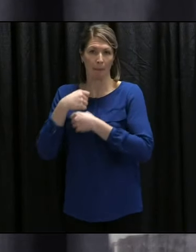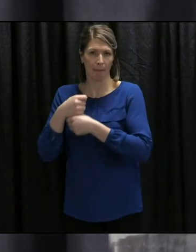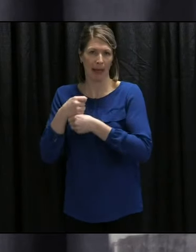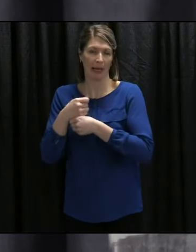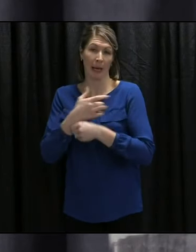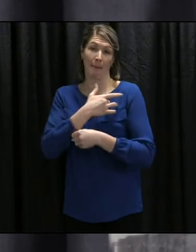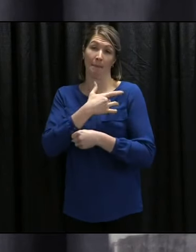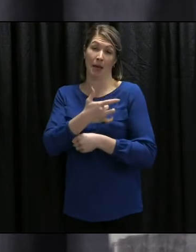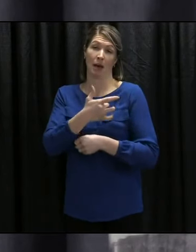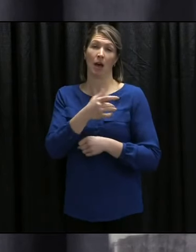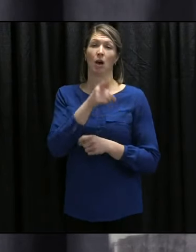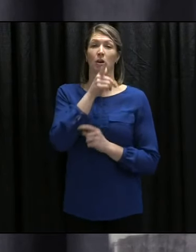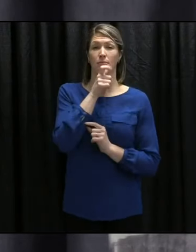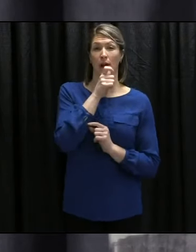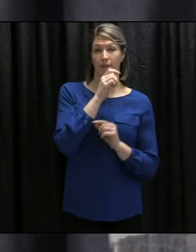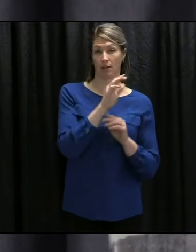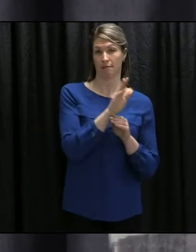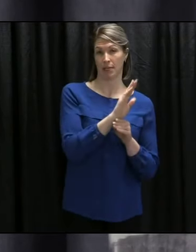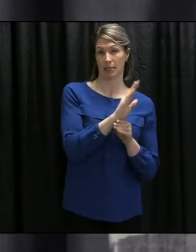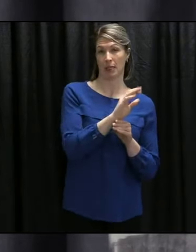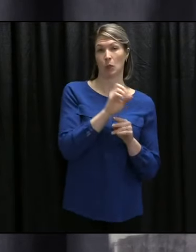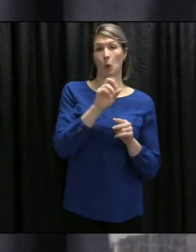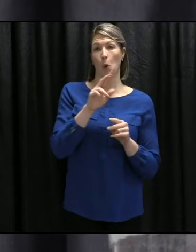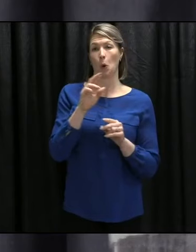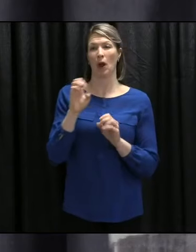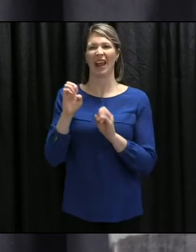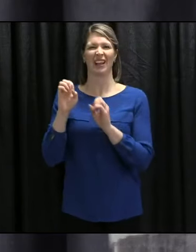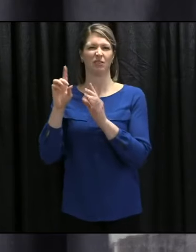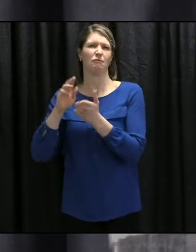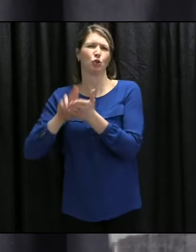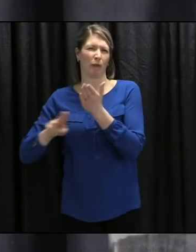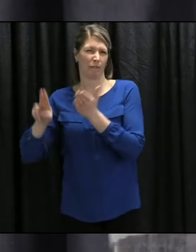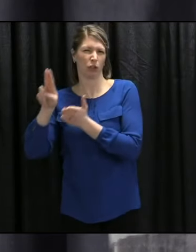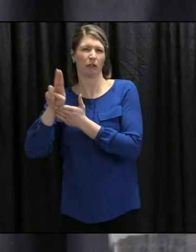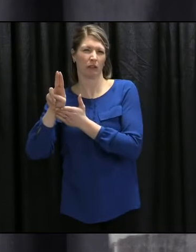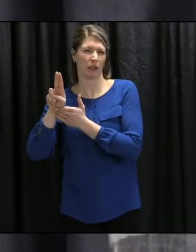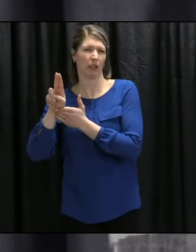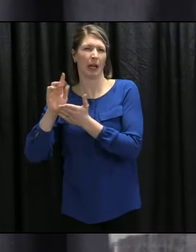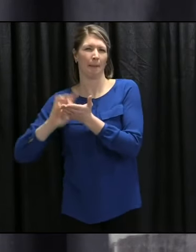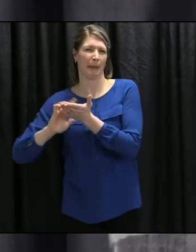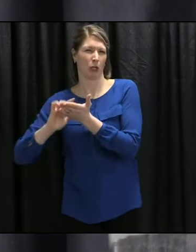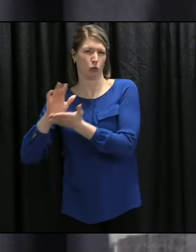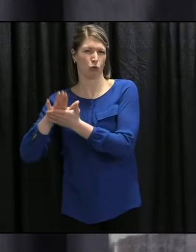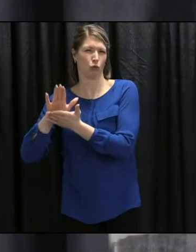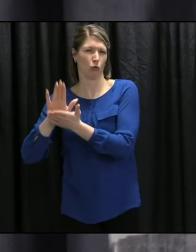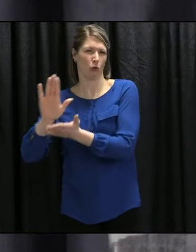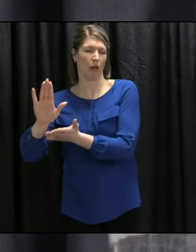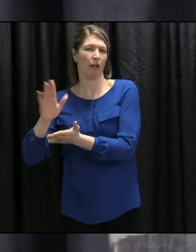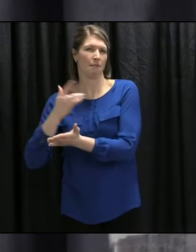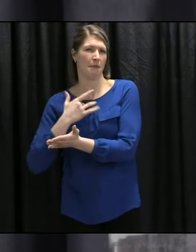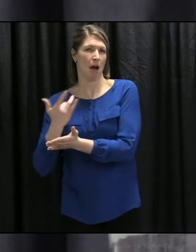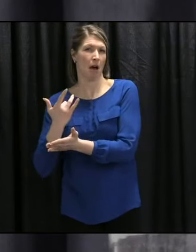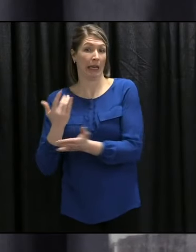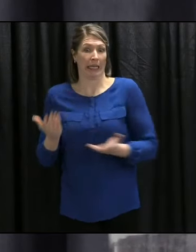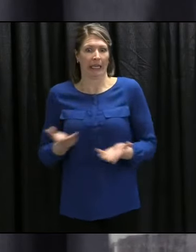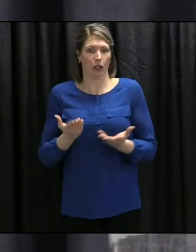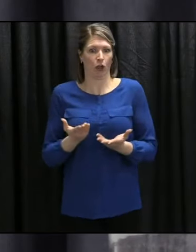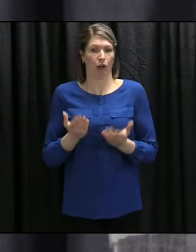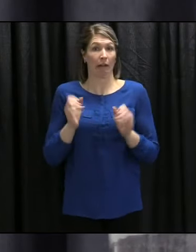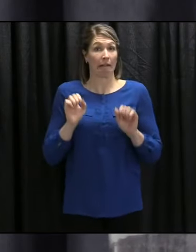companies or educational facilities. From the point of view of vaccines, certainly we would